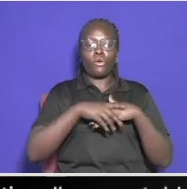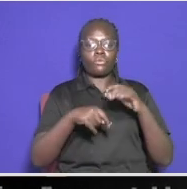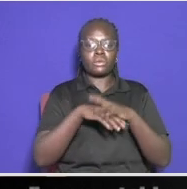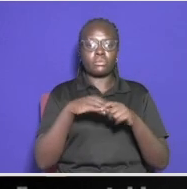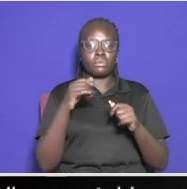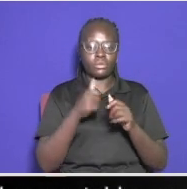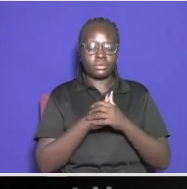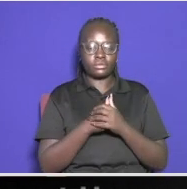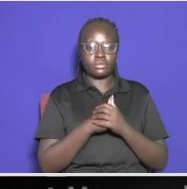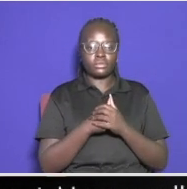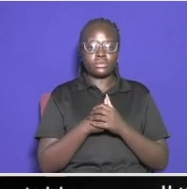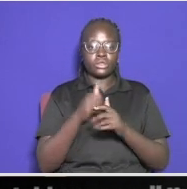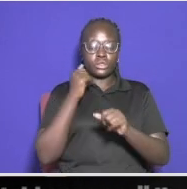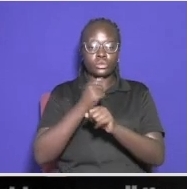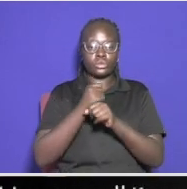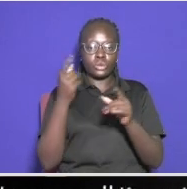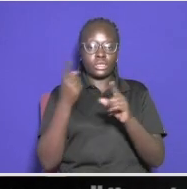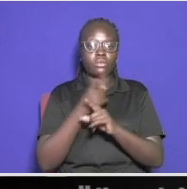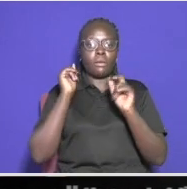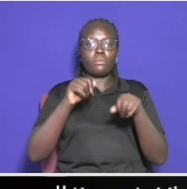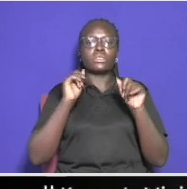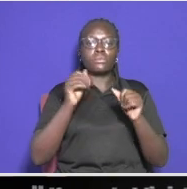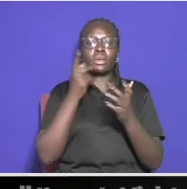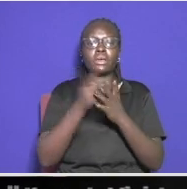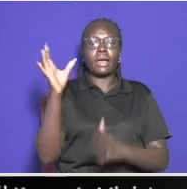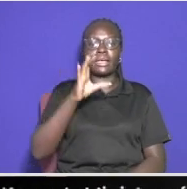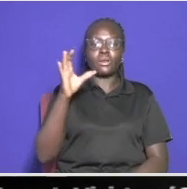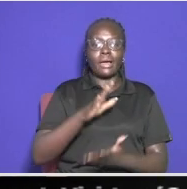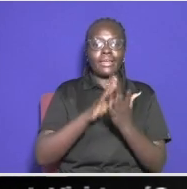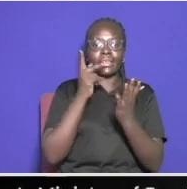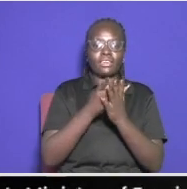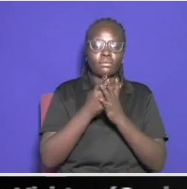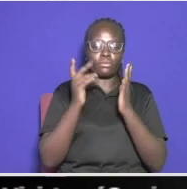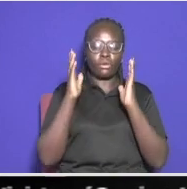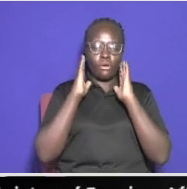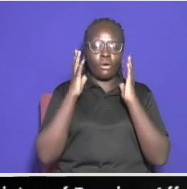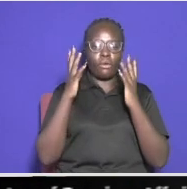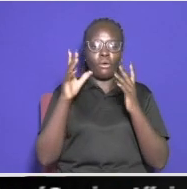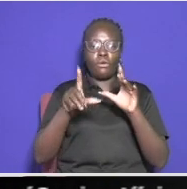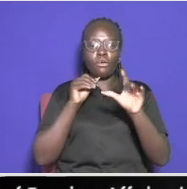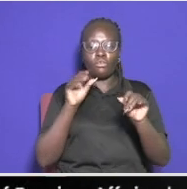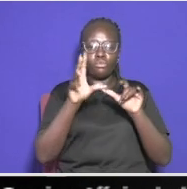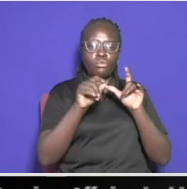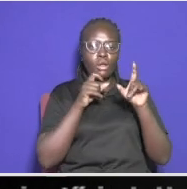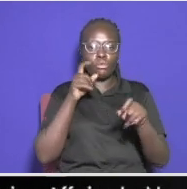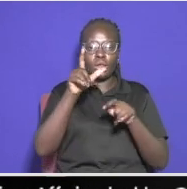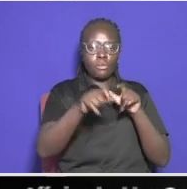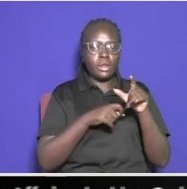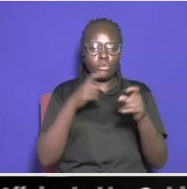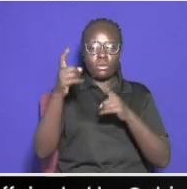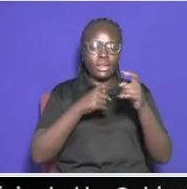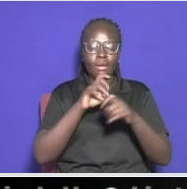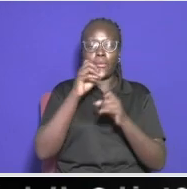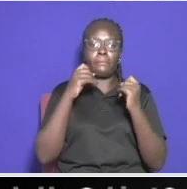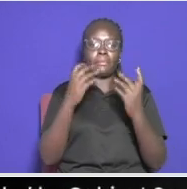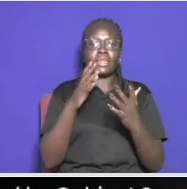what do I do different? So that I can keep my customers and also keep attracting more customers and also get those